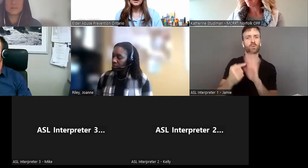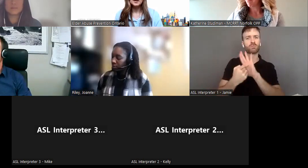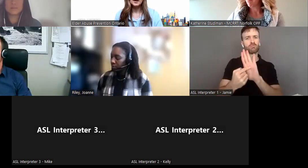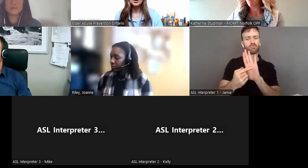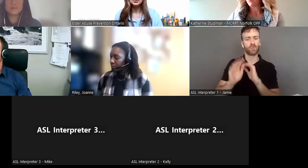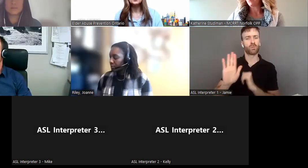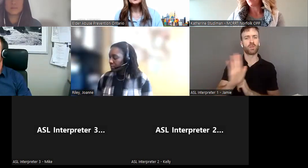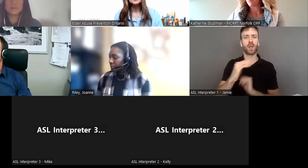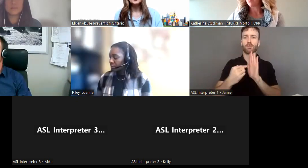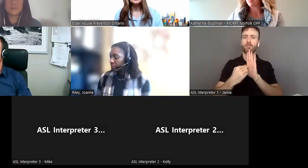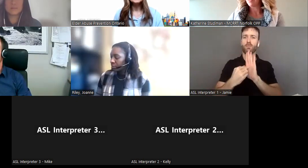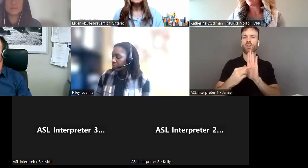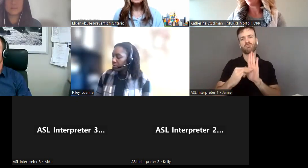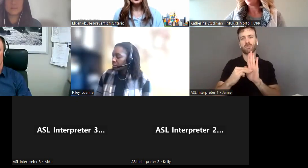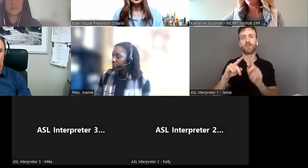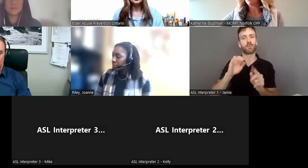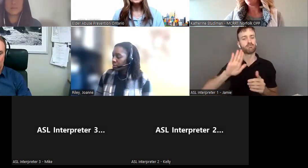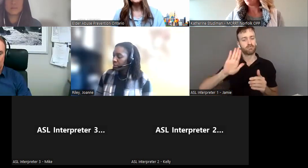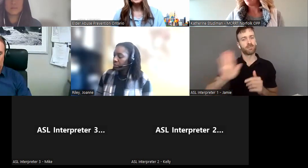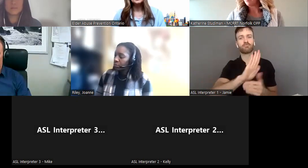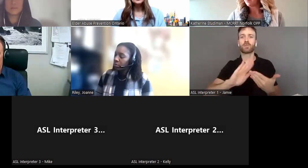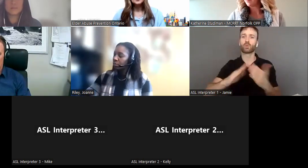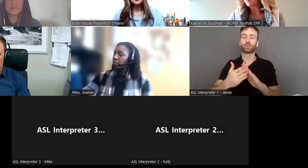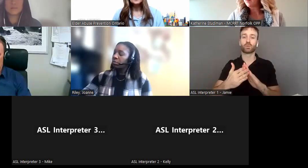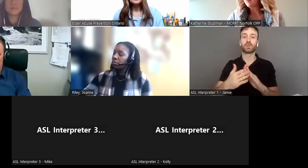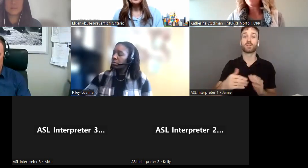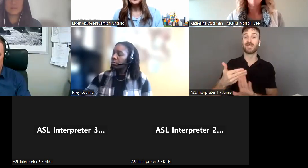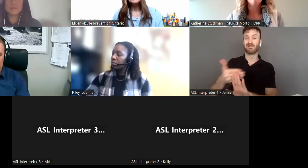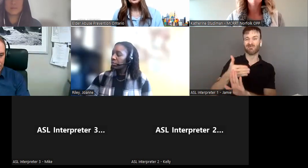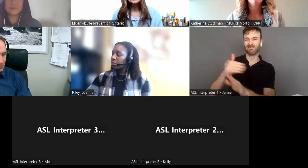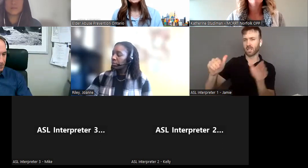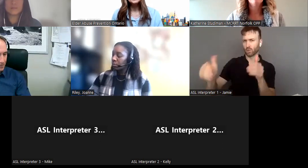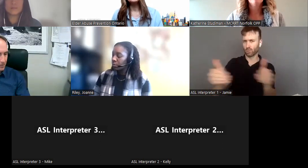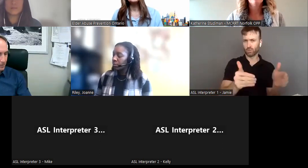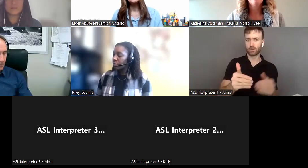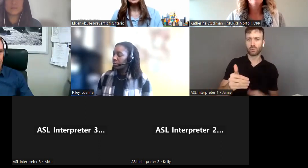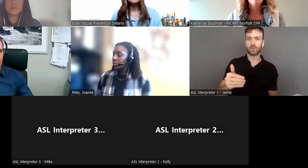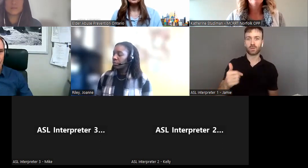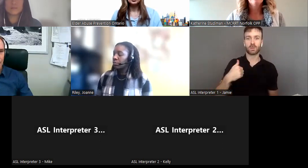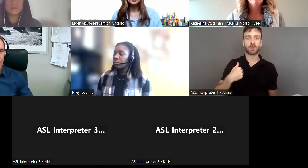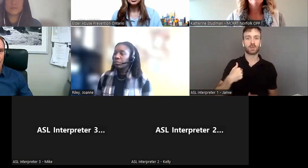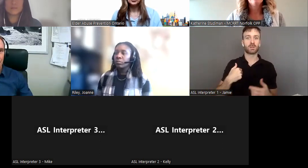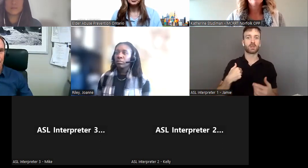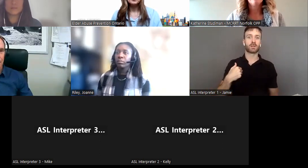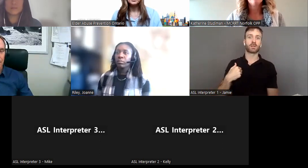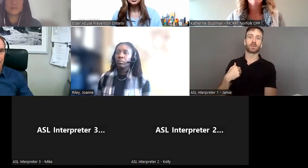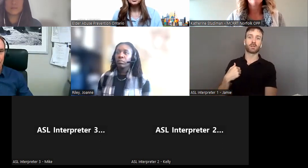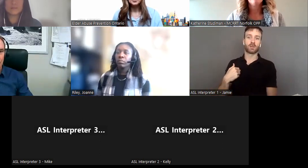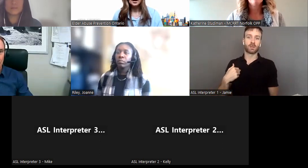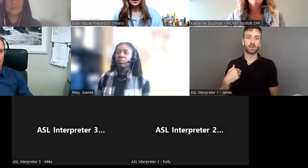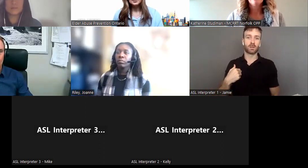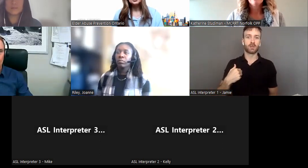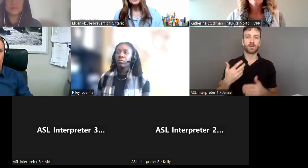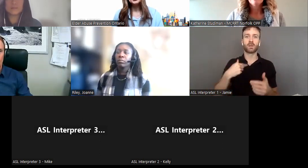their communities. And as you will see, before I introduce everybody, that everyone does have a different kind of approach or